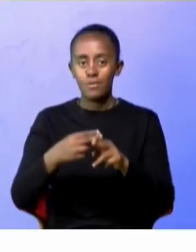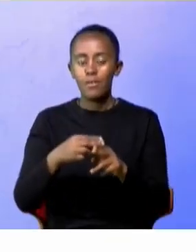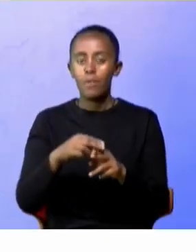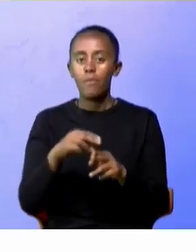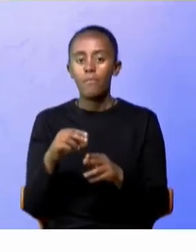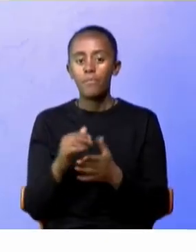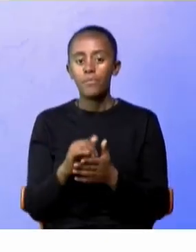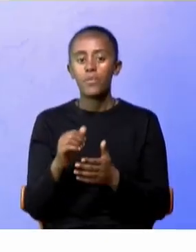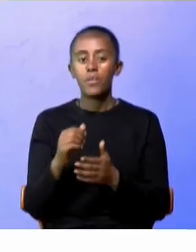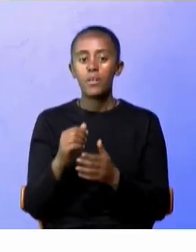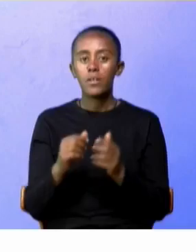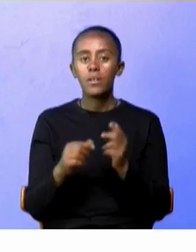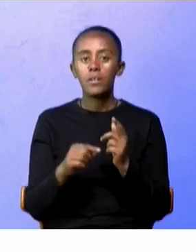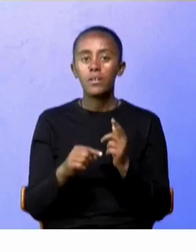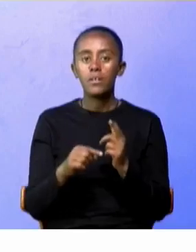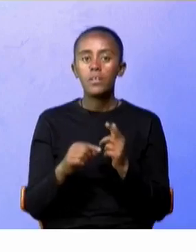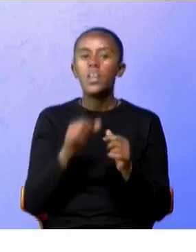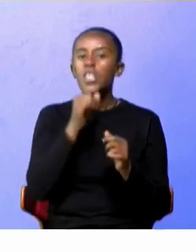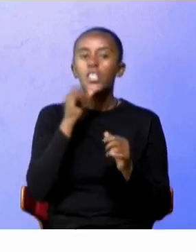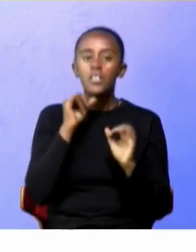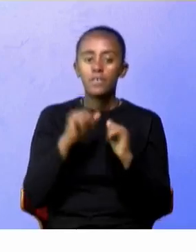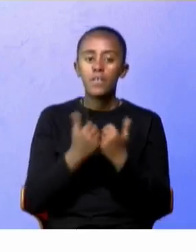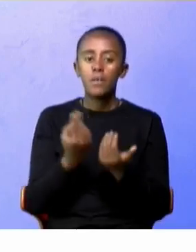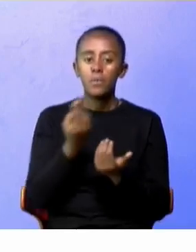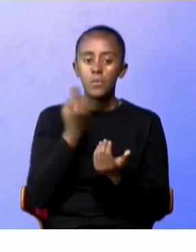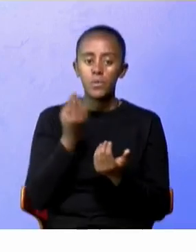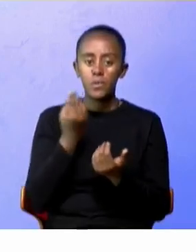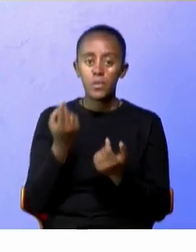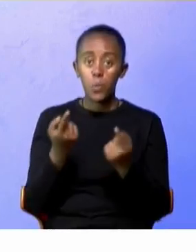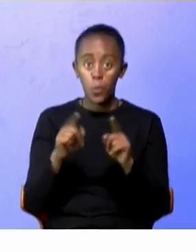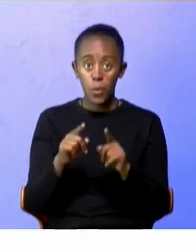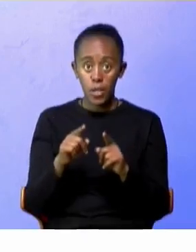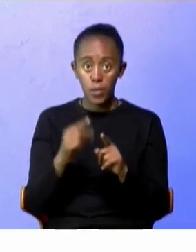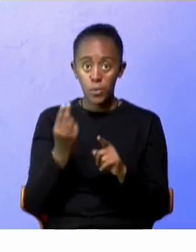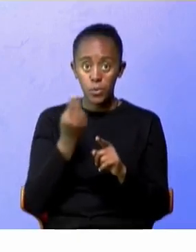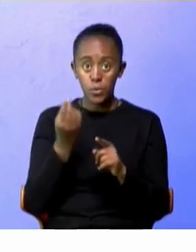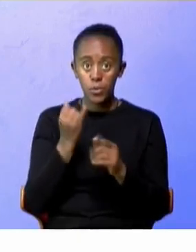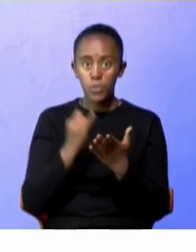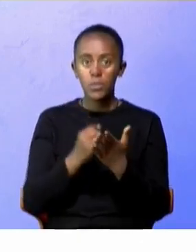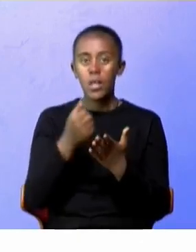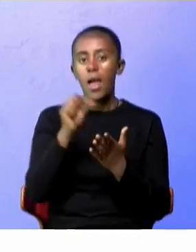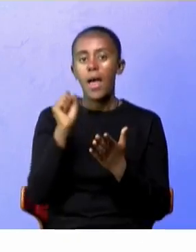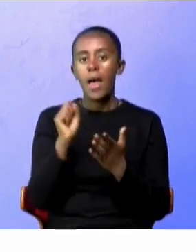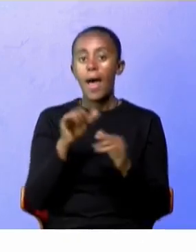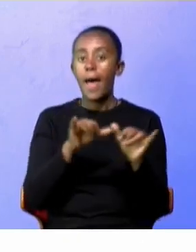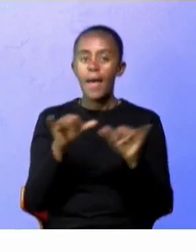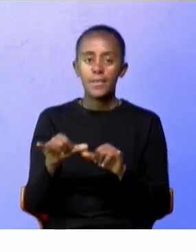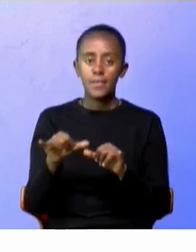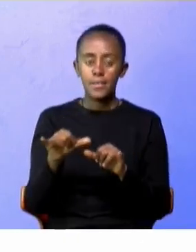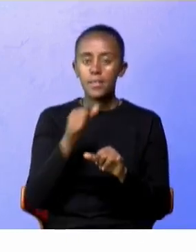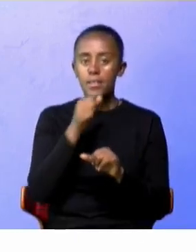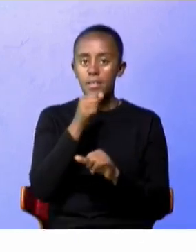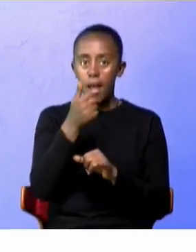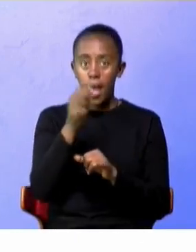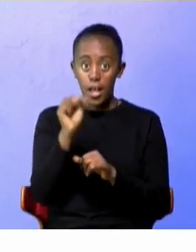about when we use it as an adjective? When we use it as an